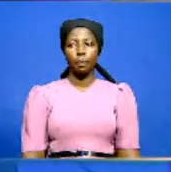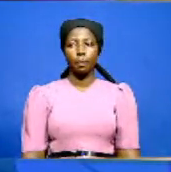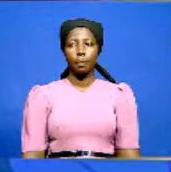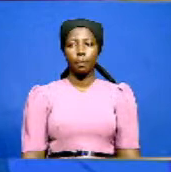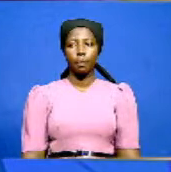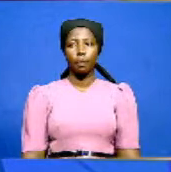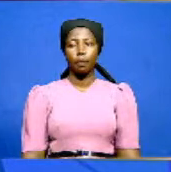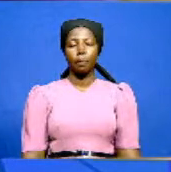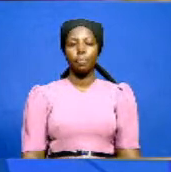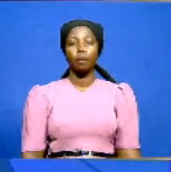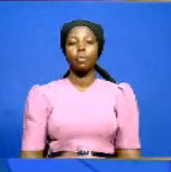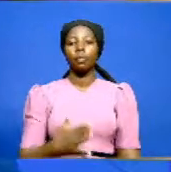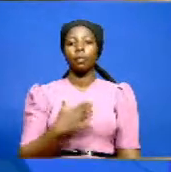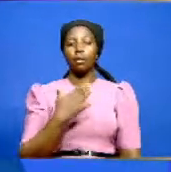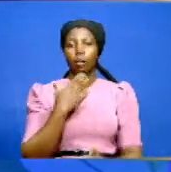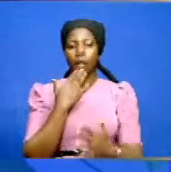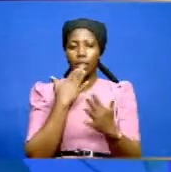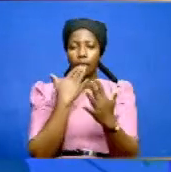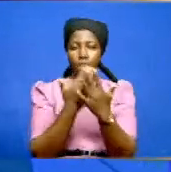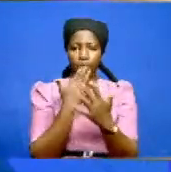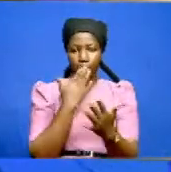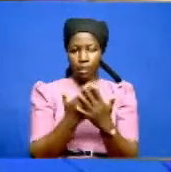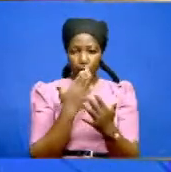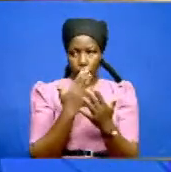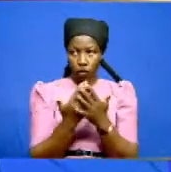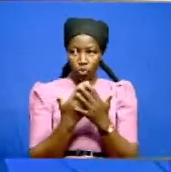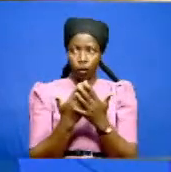Want to thank you very reverently